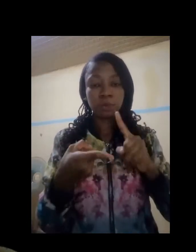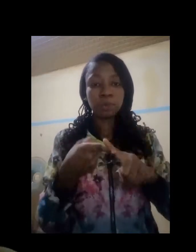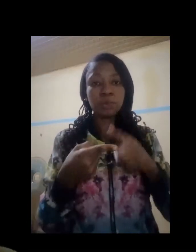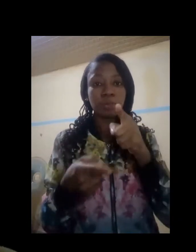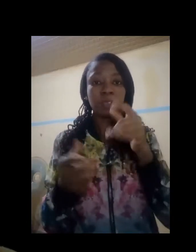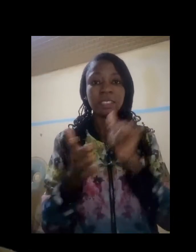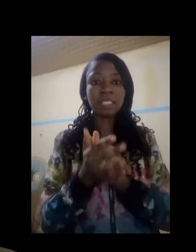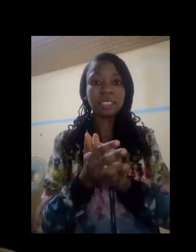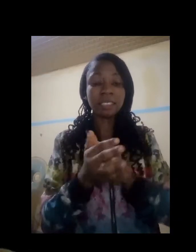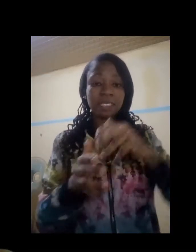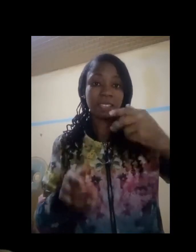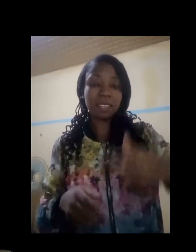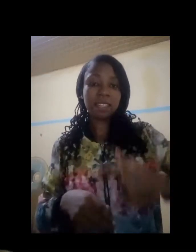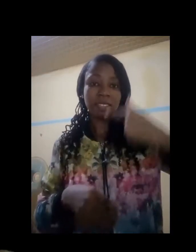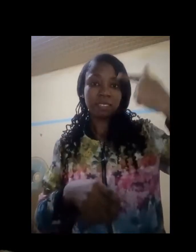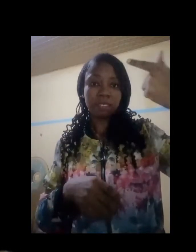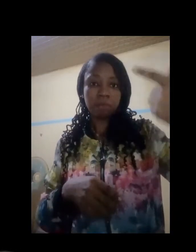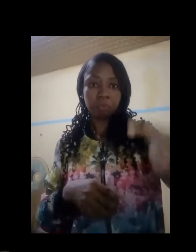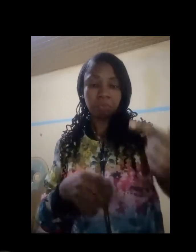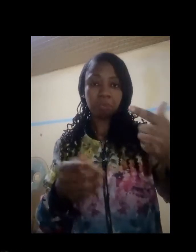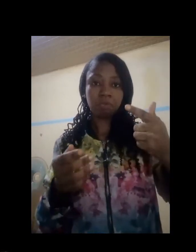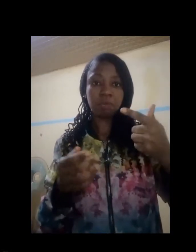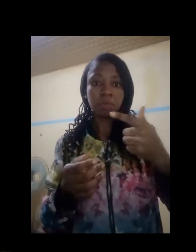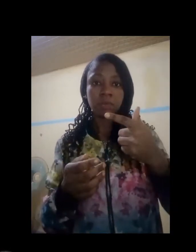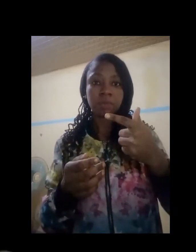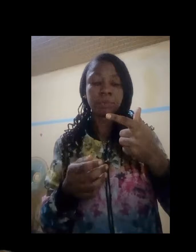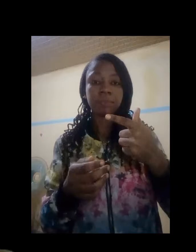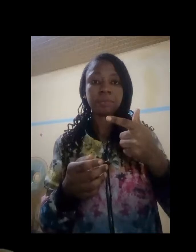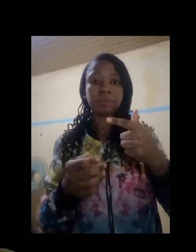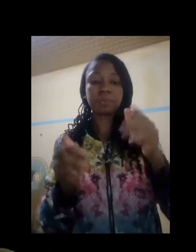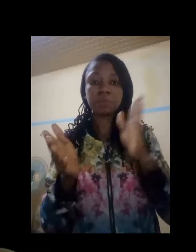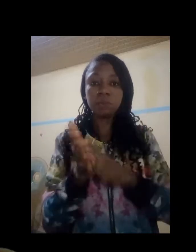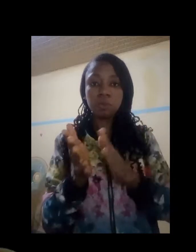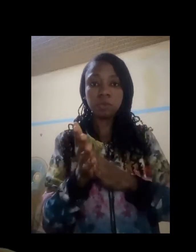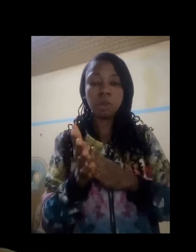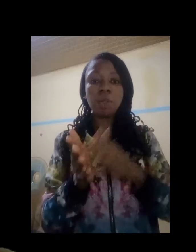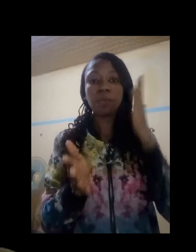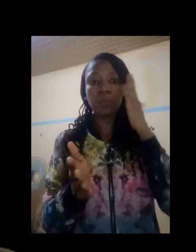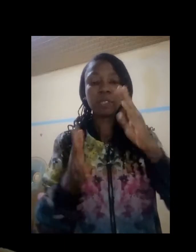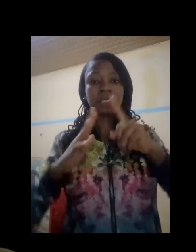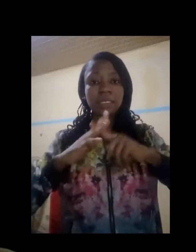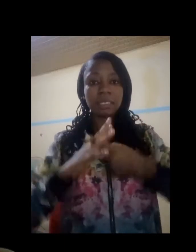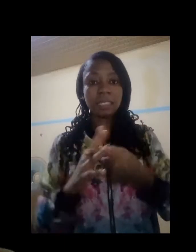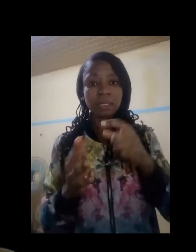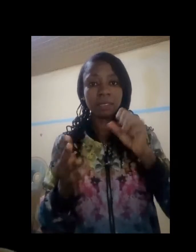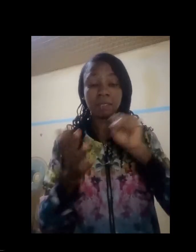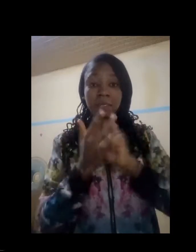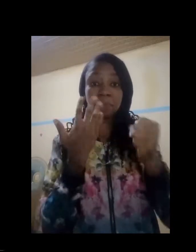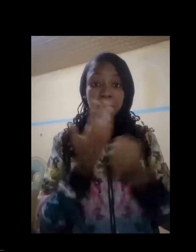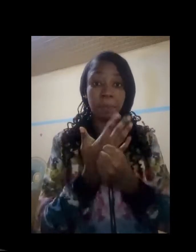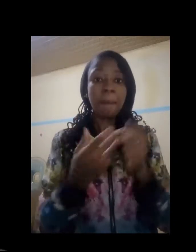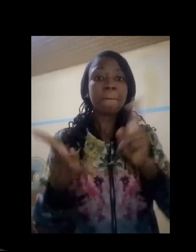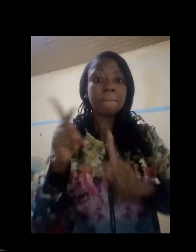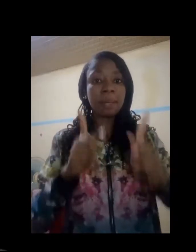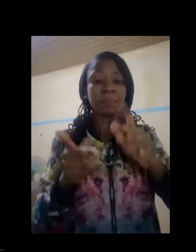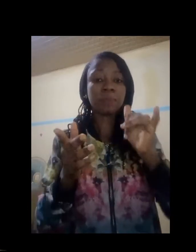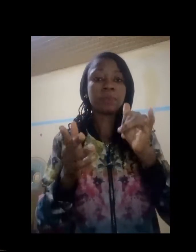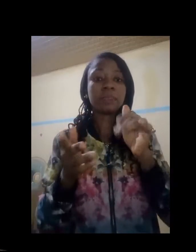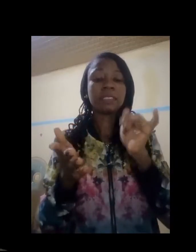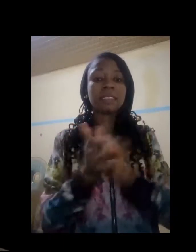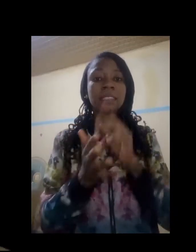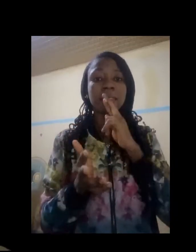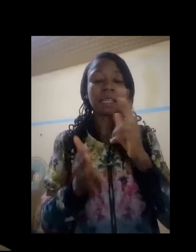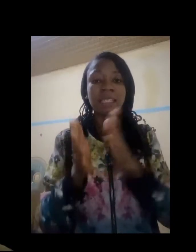the next academic session that will be starting hopefully in September, those who are interested